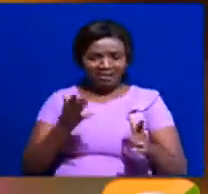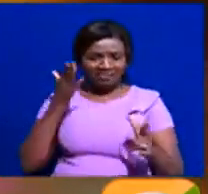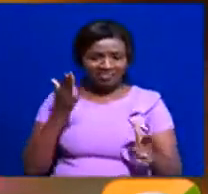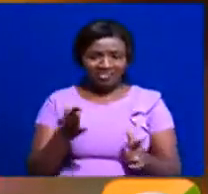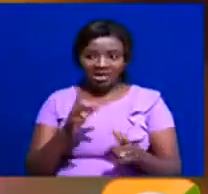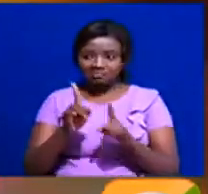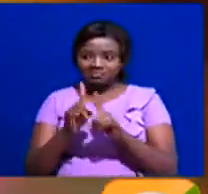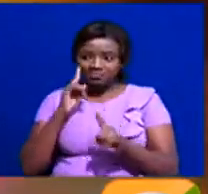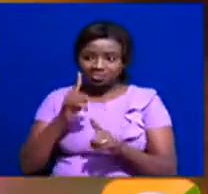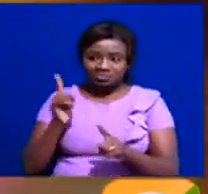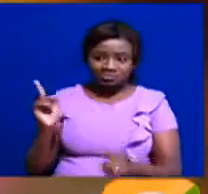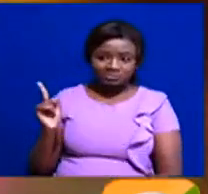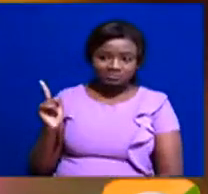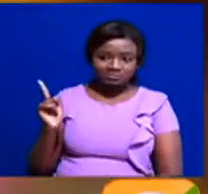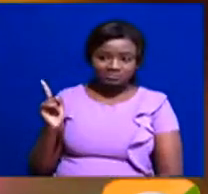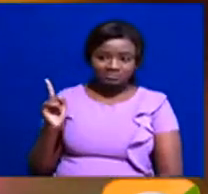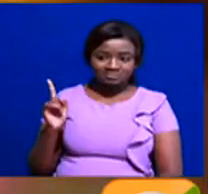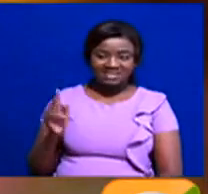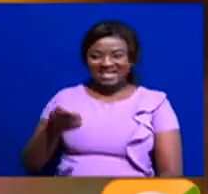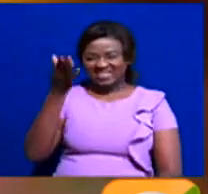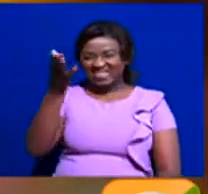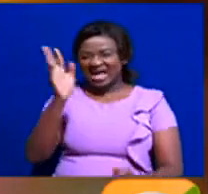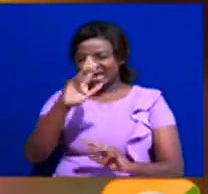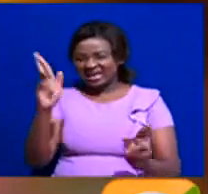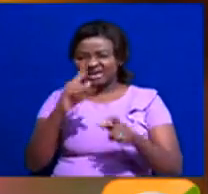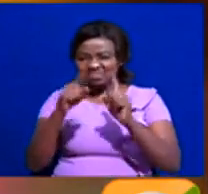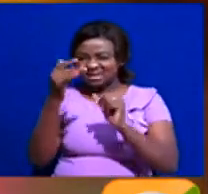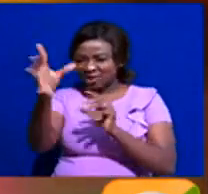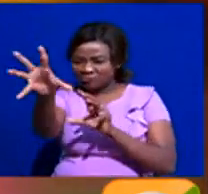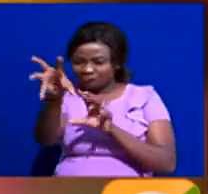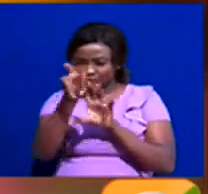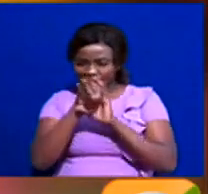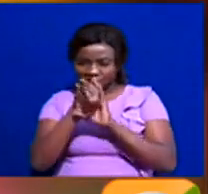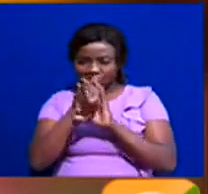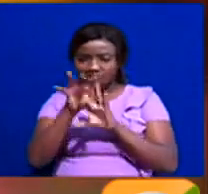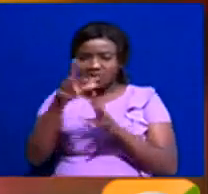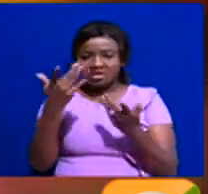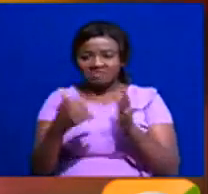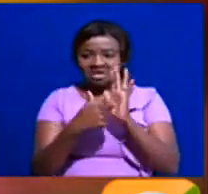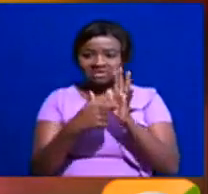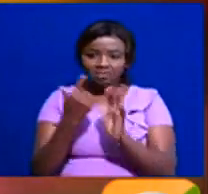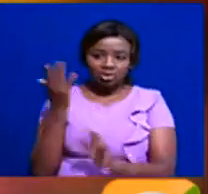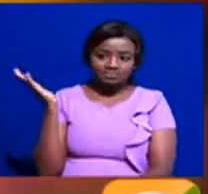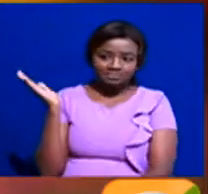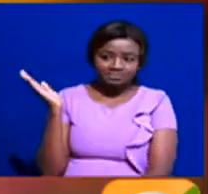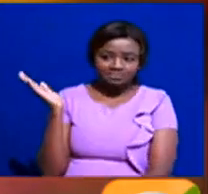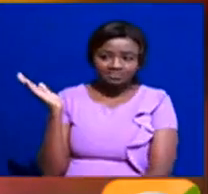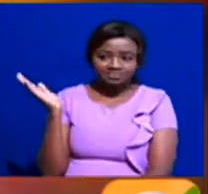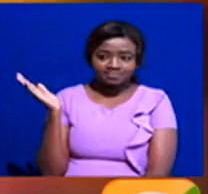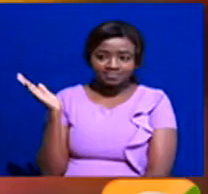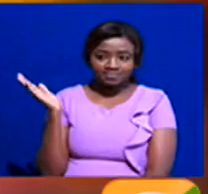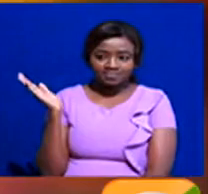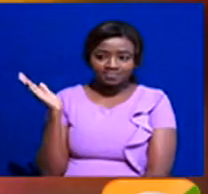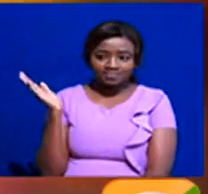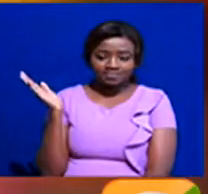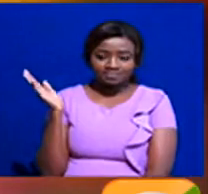a digital layer to something that's already existing. So for example, if you have a poster, a kawaida poster that you see in the